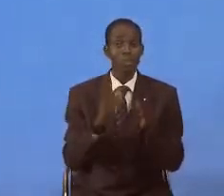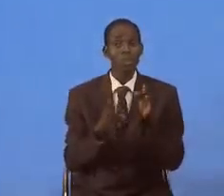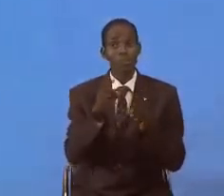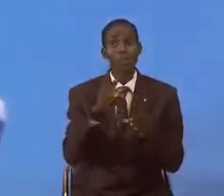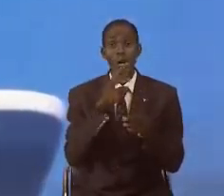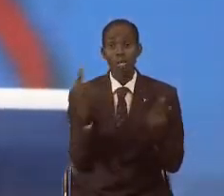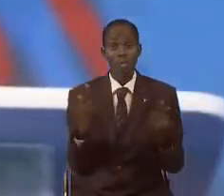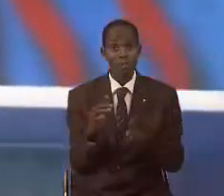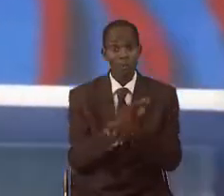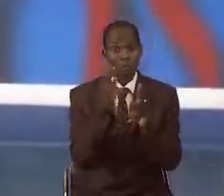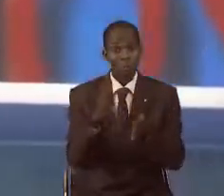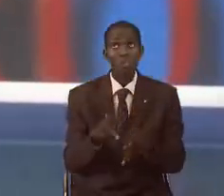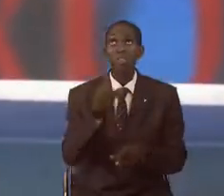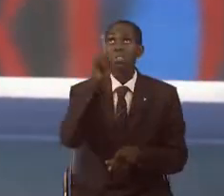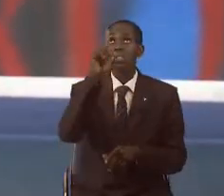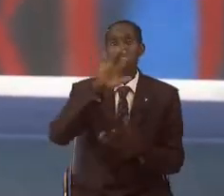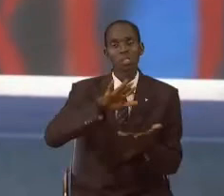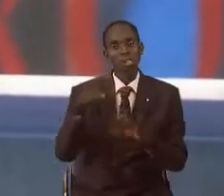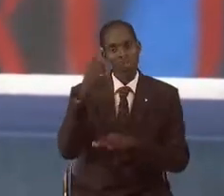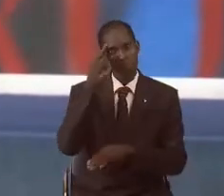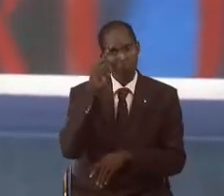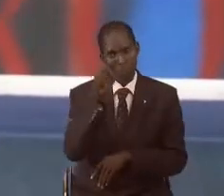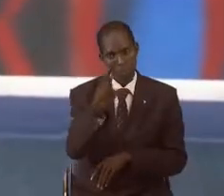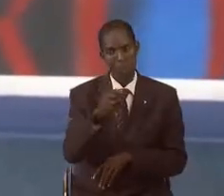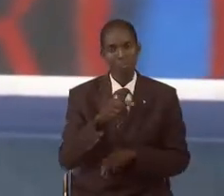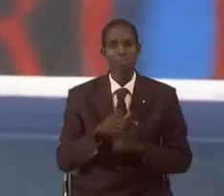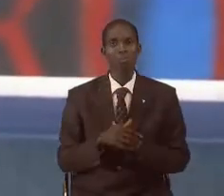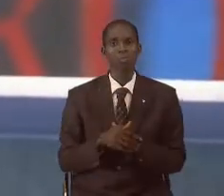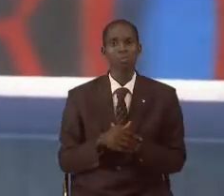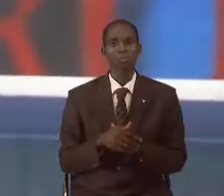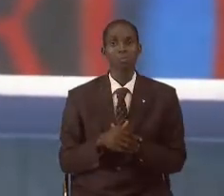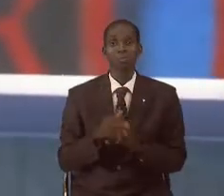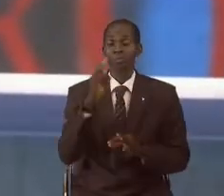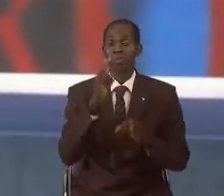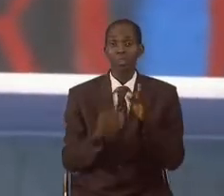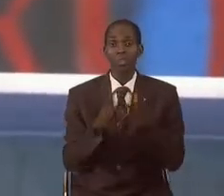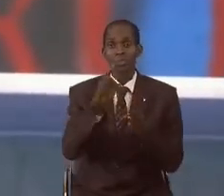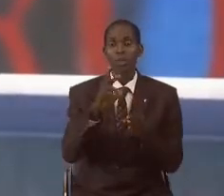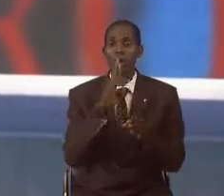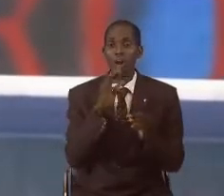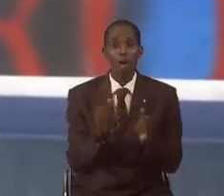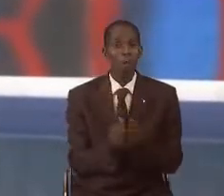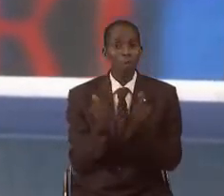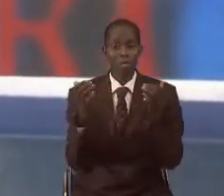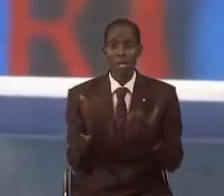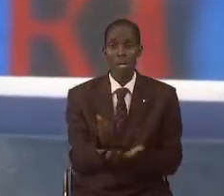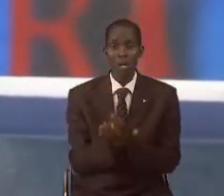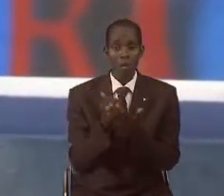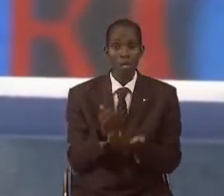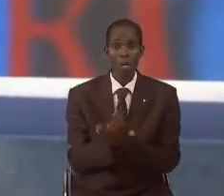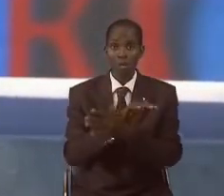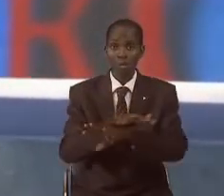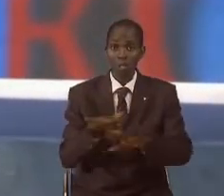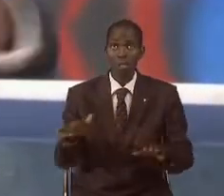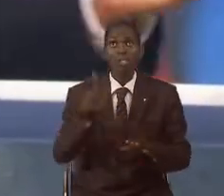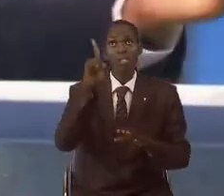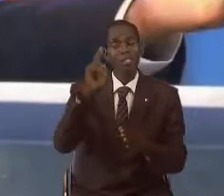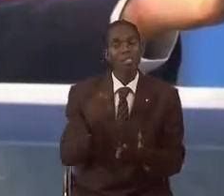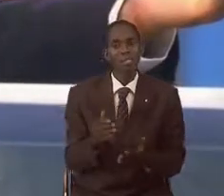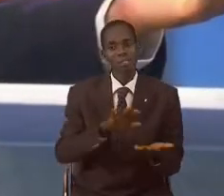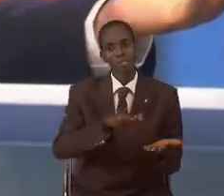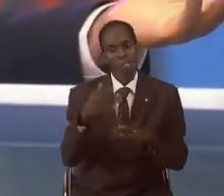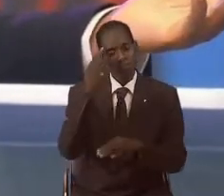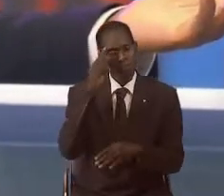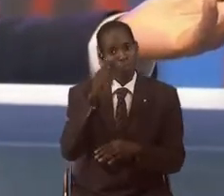died for the ungodly. If you're ungodly, he died for you. If you're sinful, he died for you. If